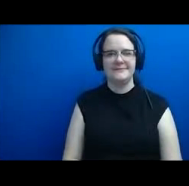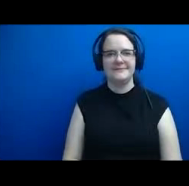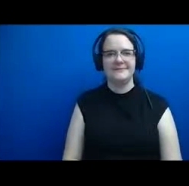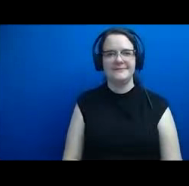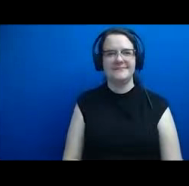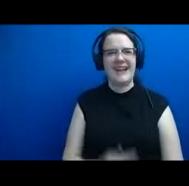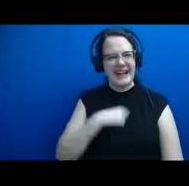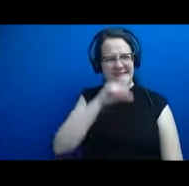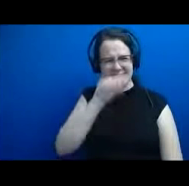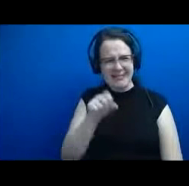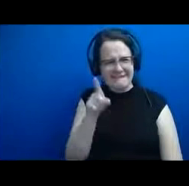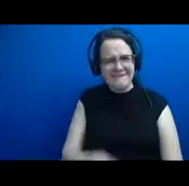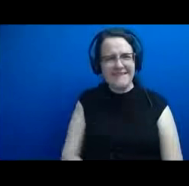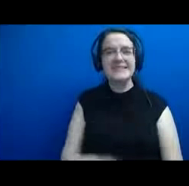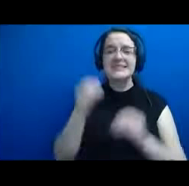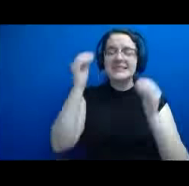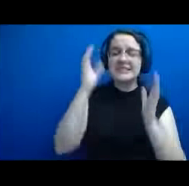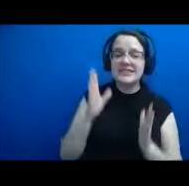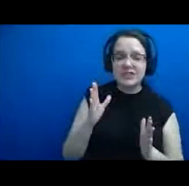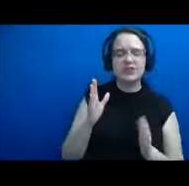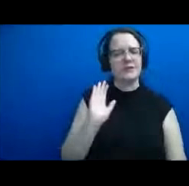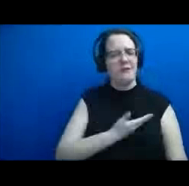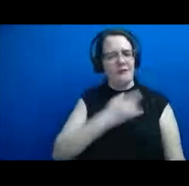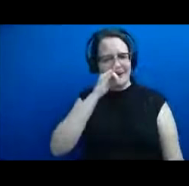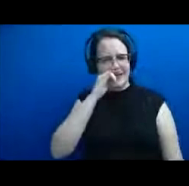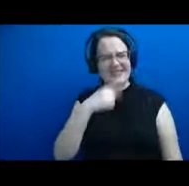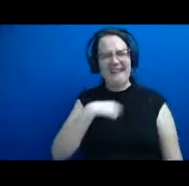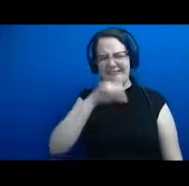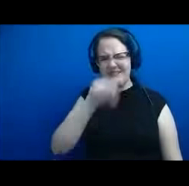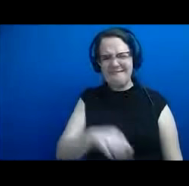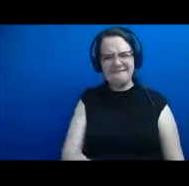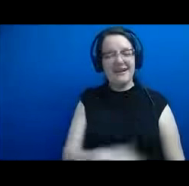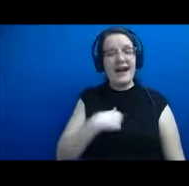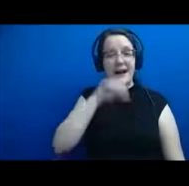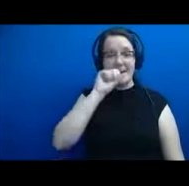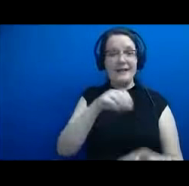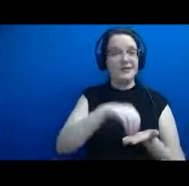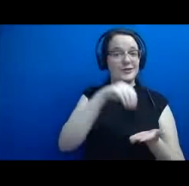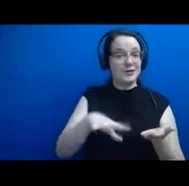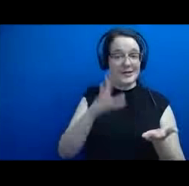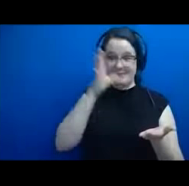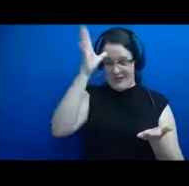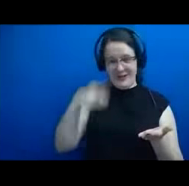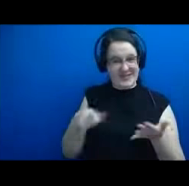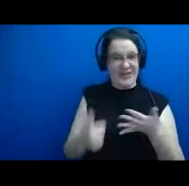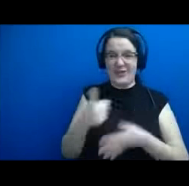I love it. Teachers, our kids. I love how students and parents are number one, by the way, everybody.